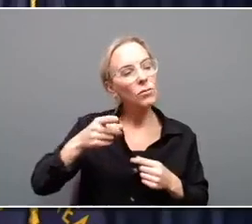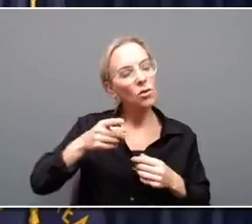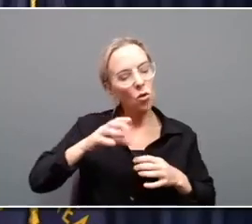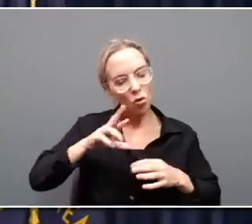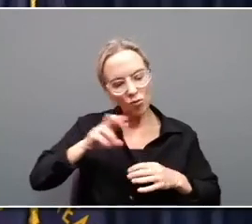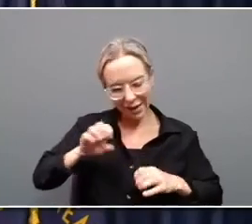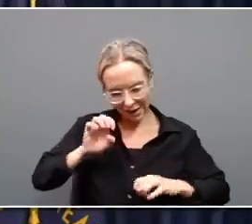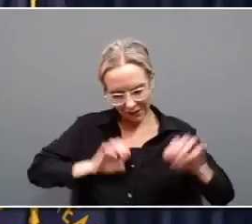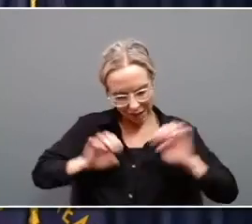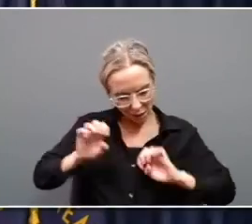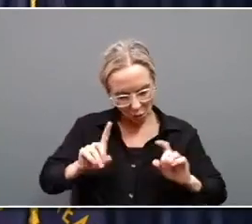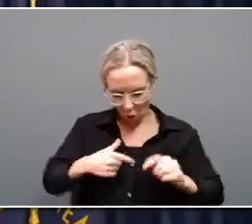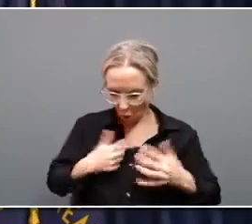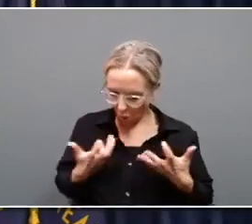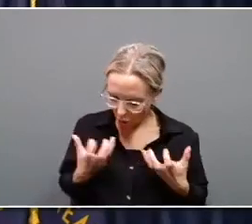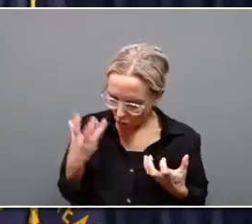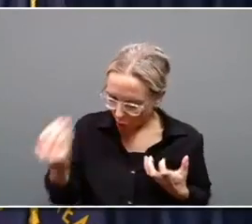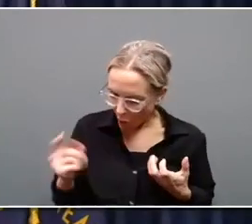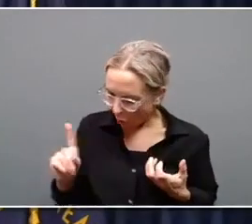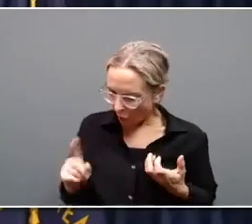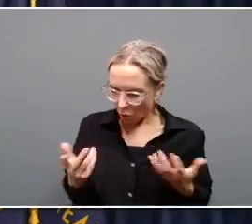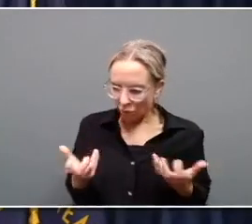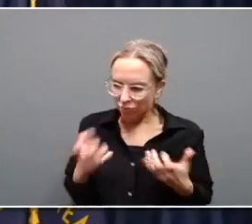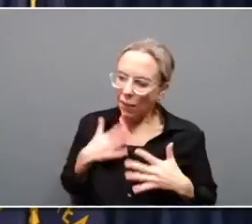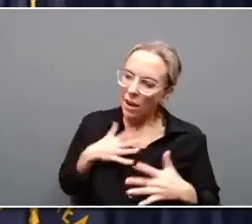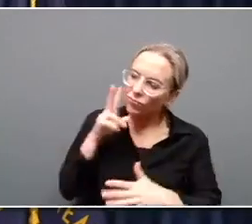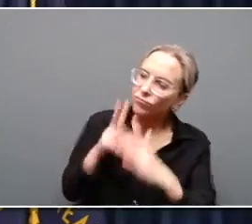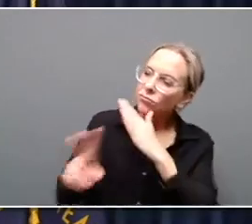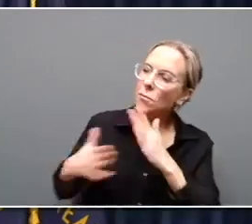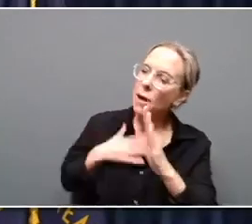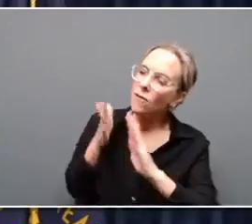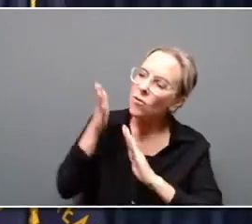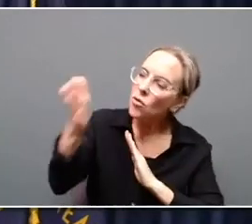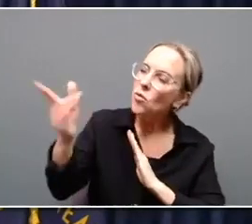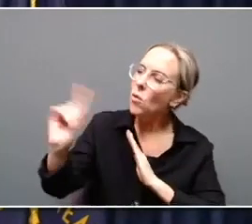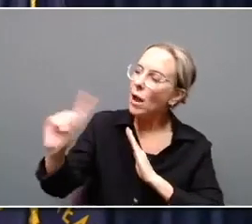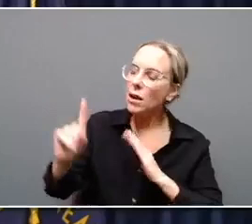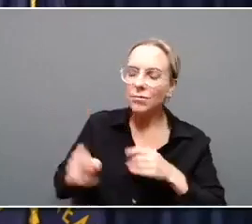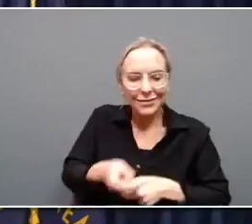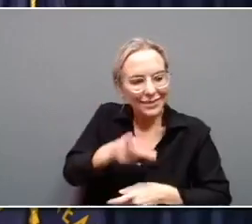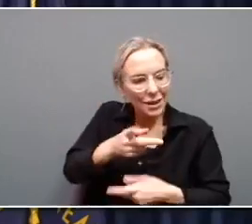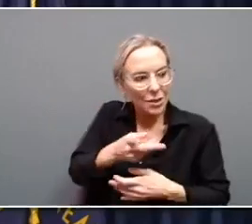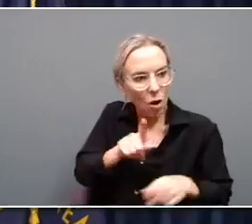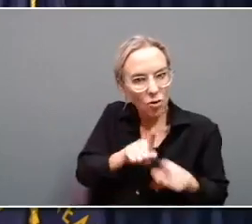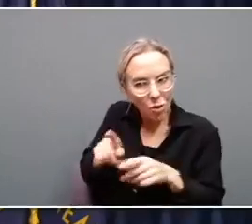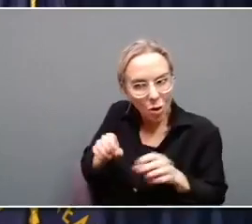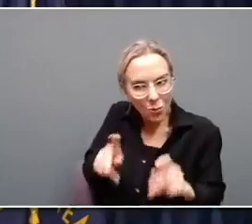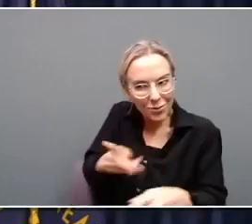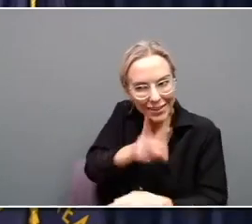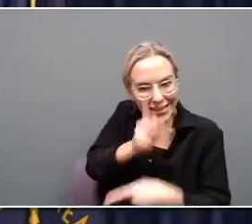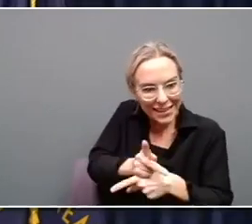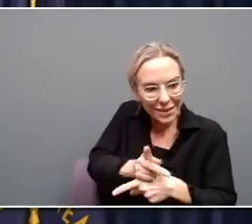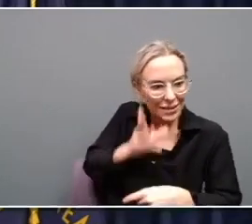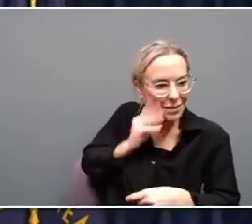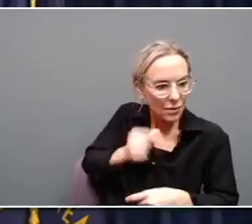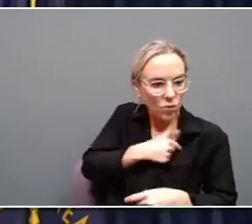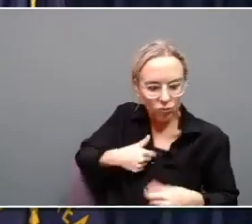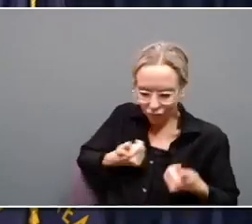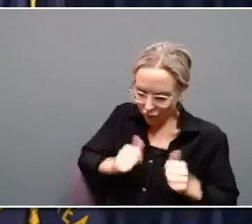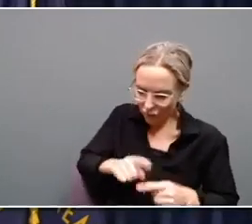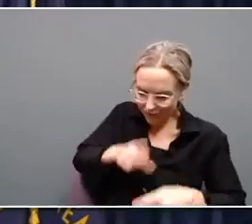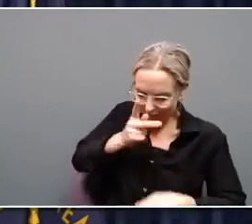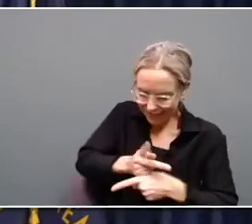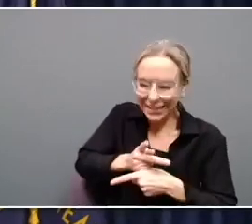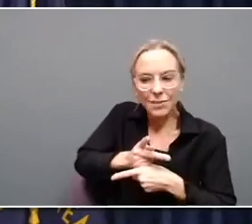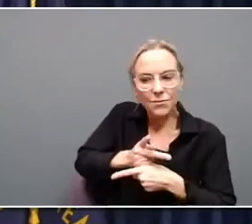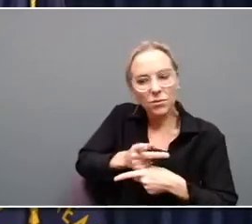be, where they want to go, the opportunity to keep so much experience, which you're going to see us keep a significant portion of our experience,